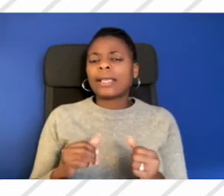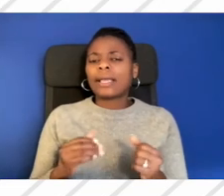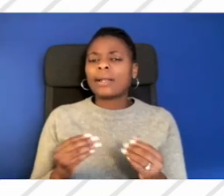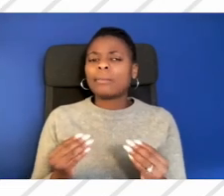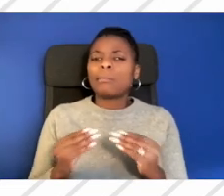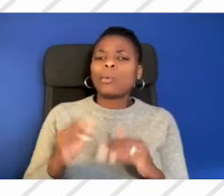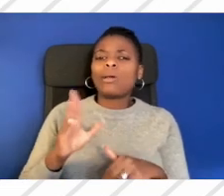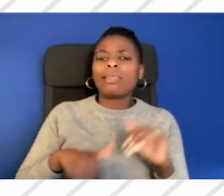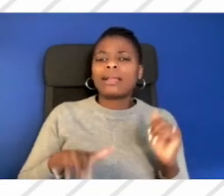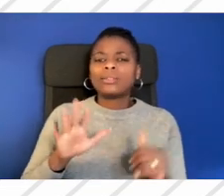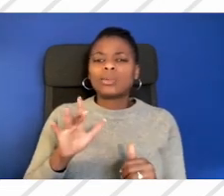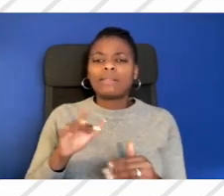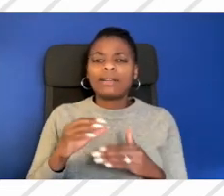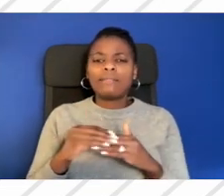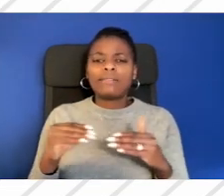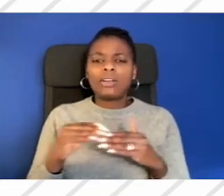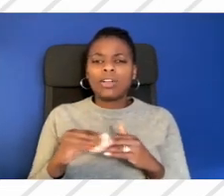card.